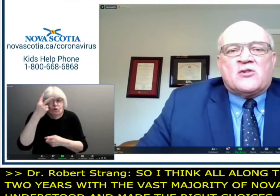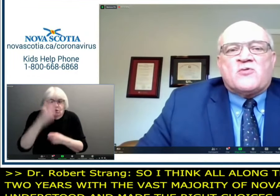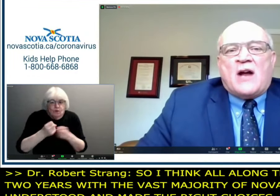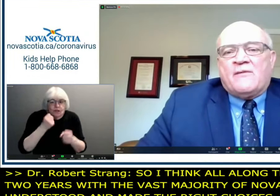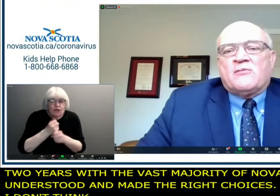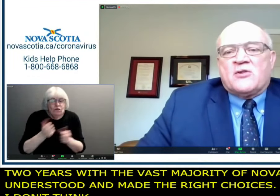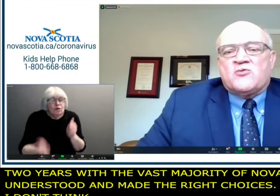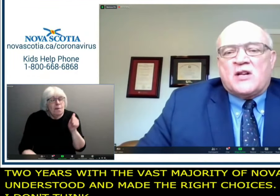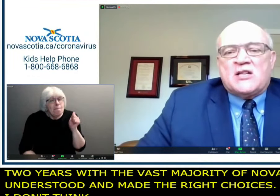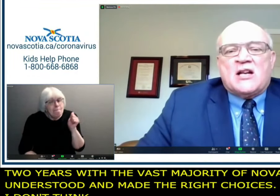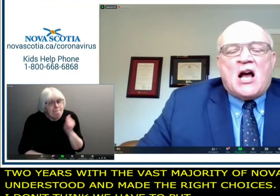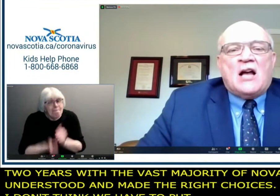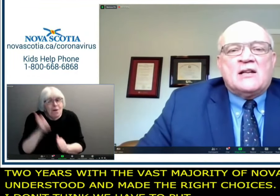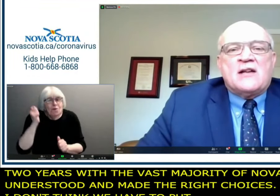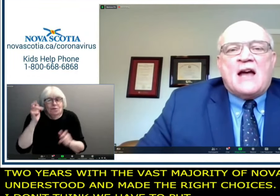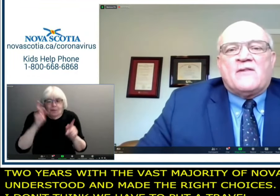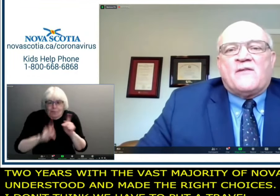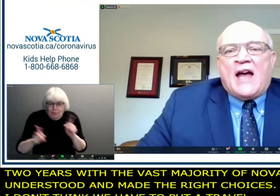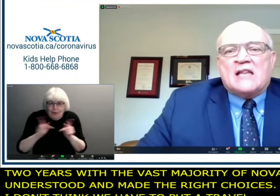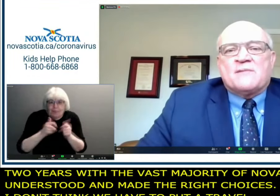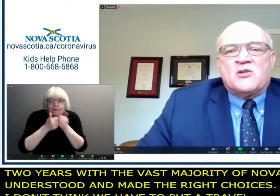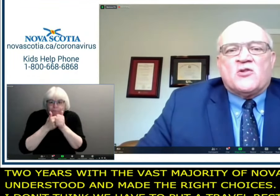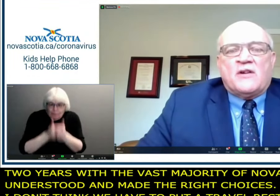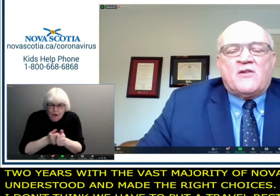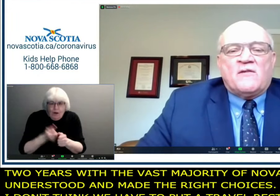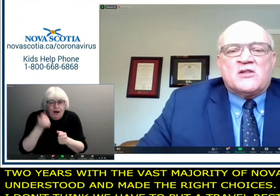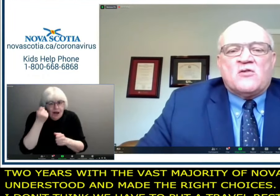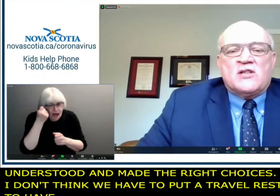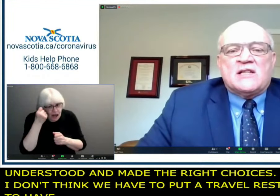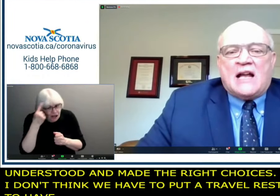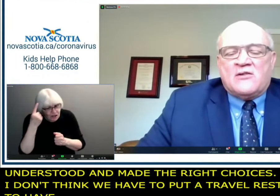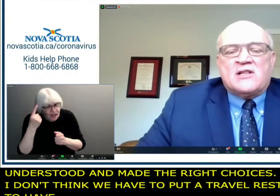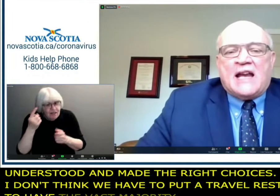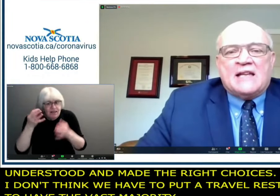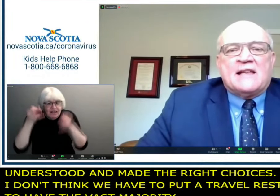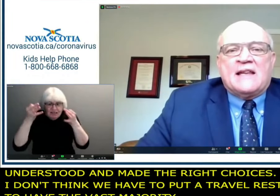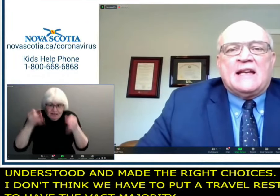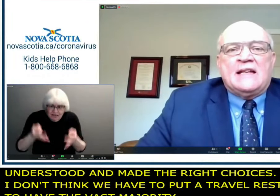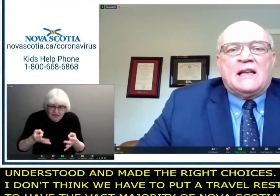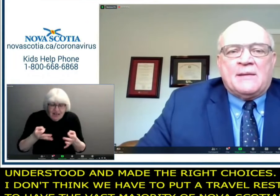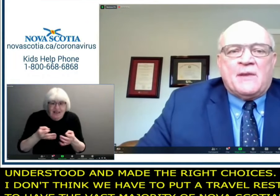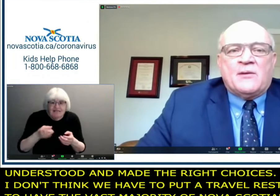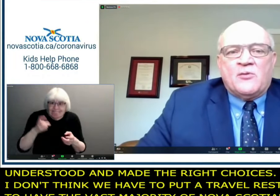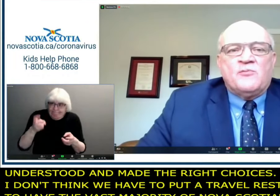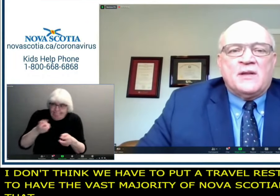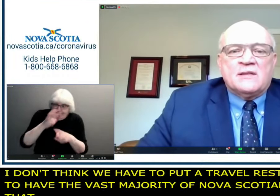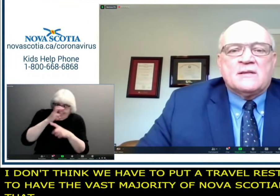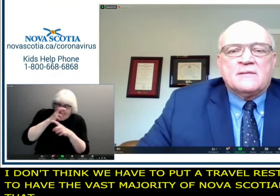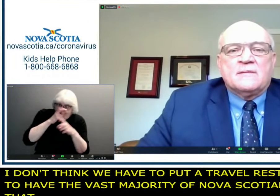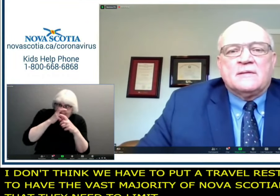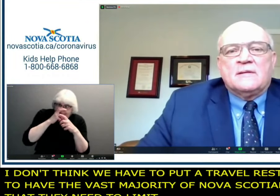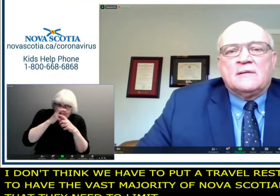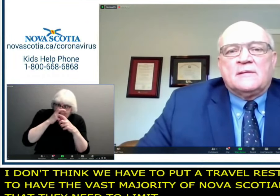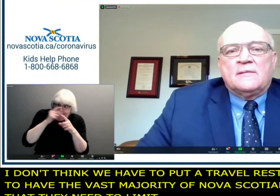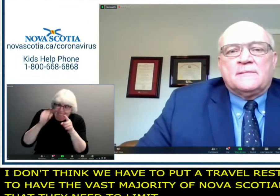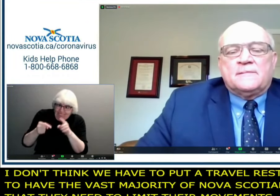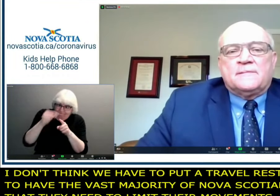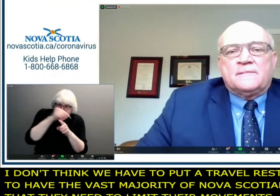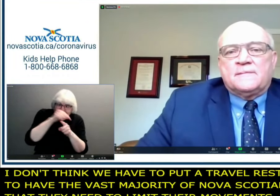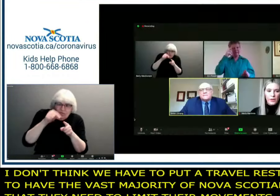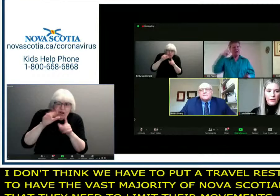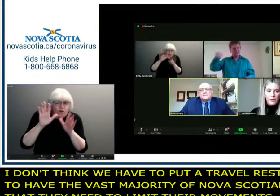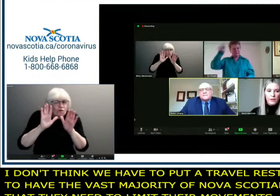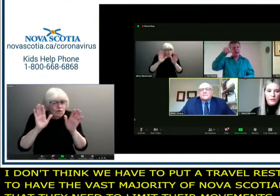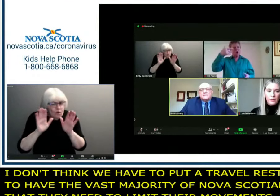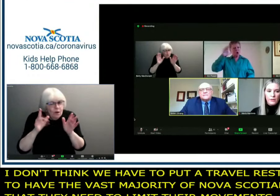put a travel restriction on to have the vast majority of Nova Scotians understands that they need to limit their movements.